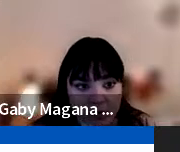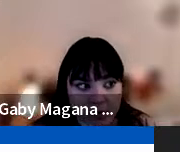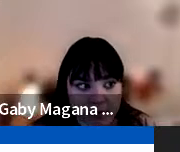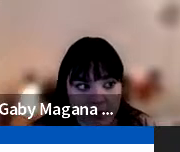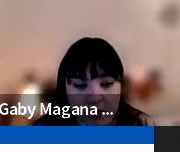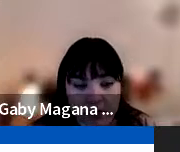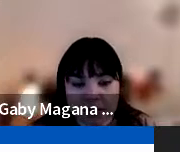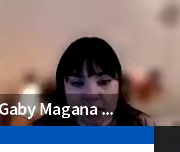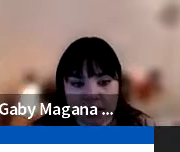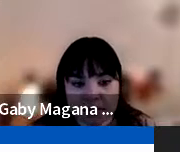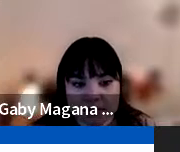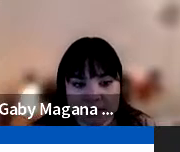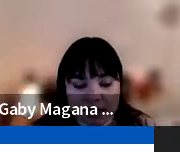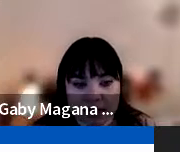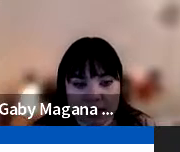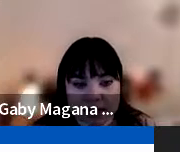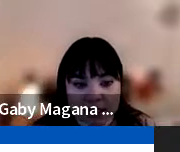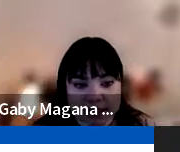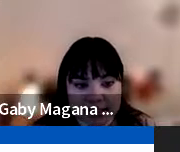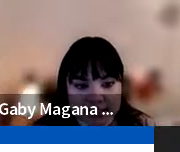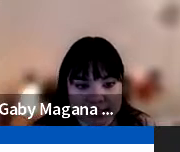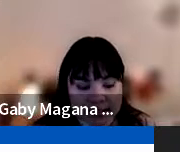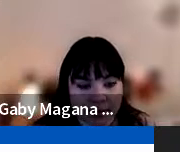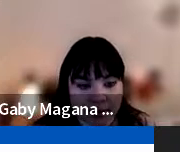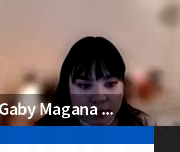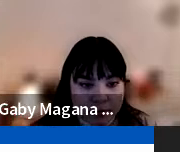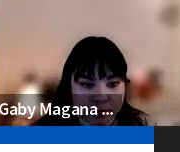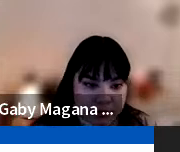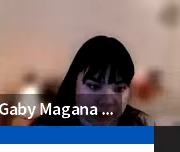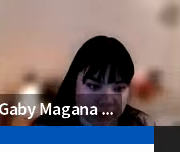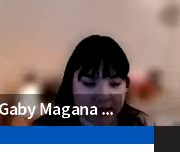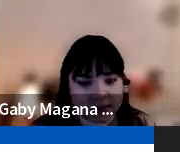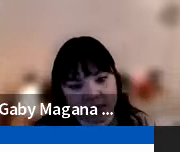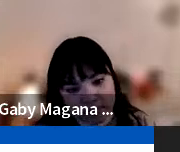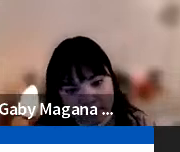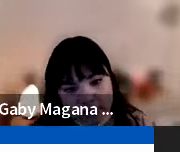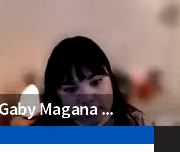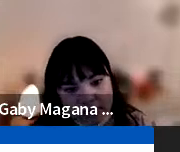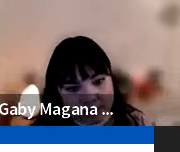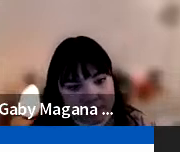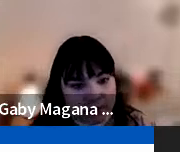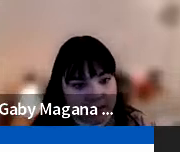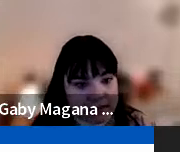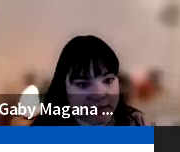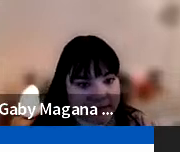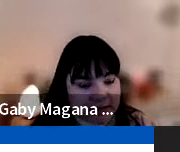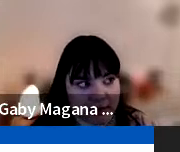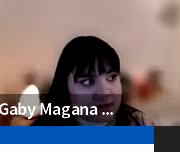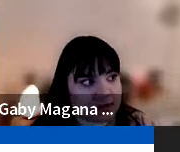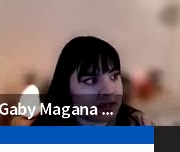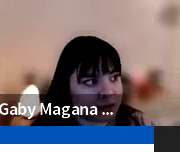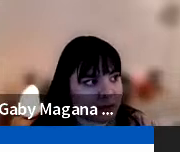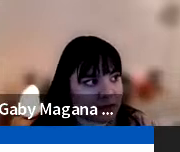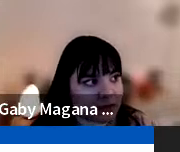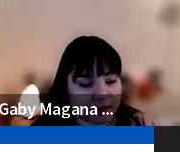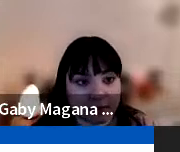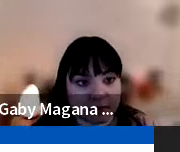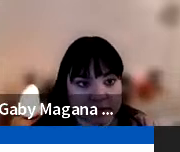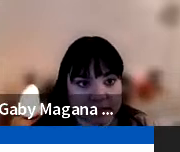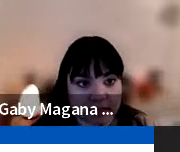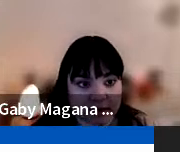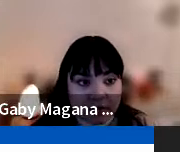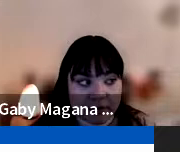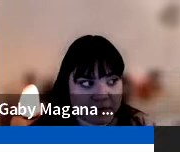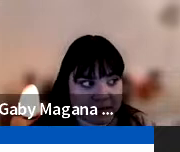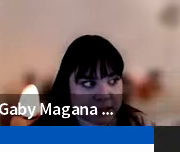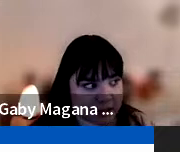you are on the phone, you can use *6 to both mute and unmute yourself. So that's the best way to make sure that